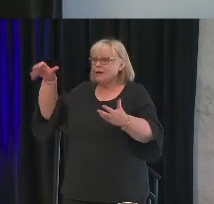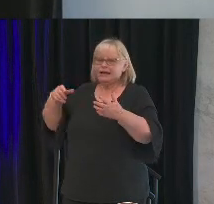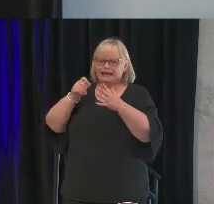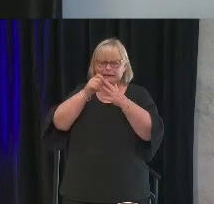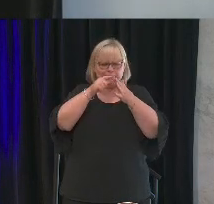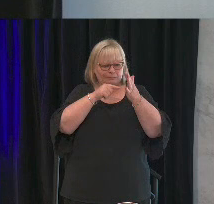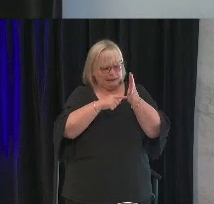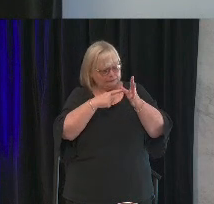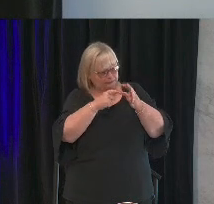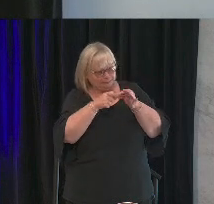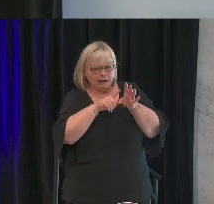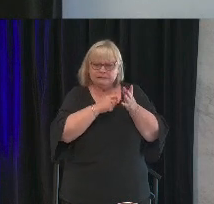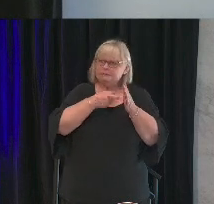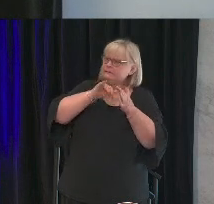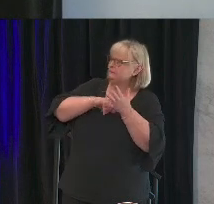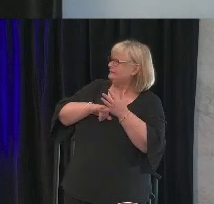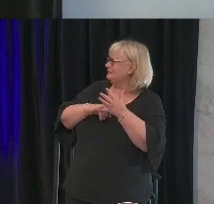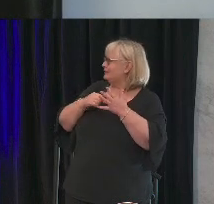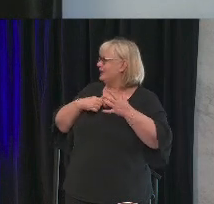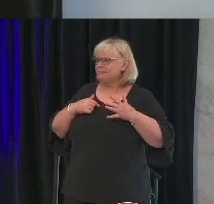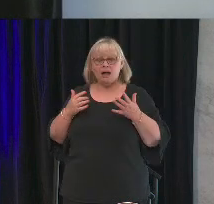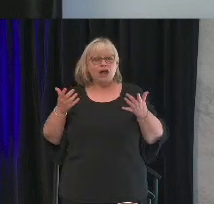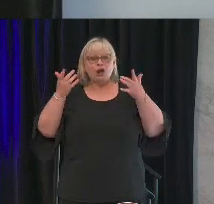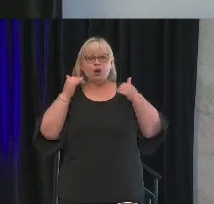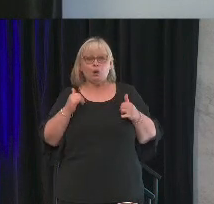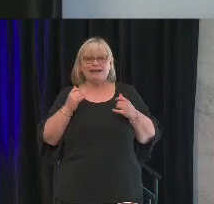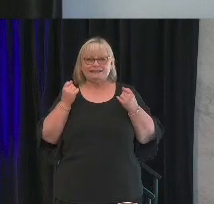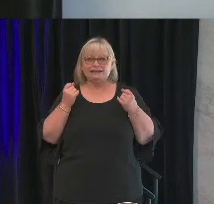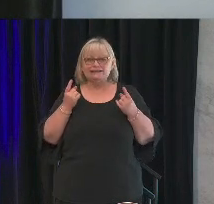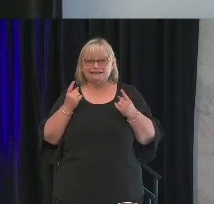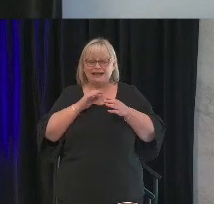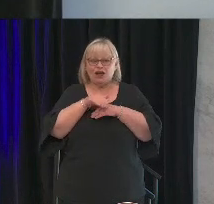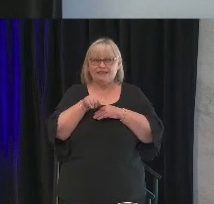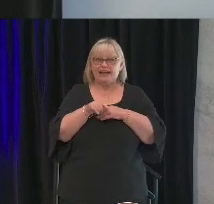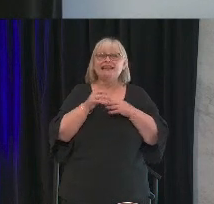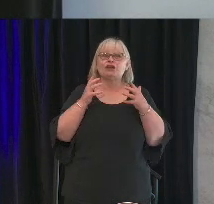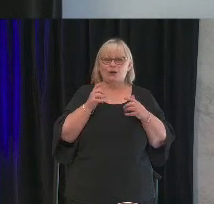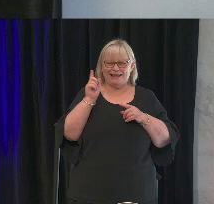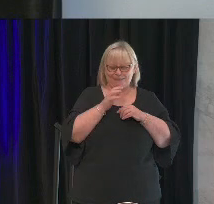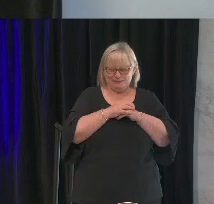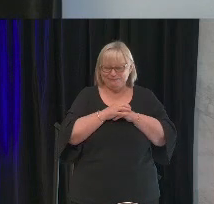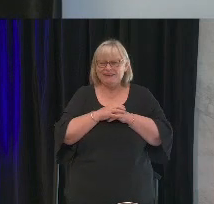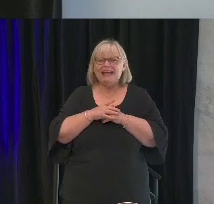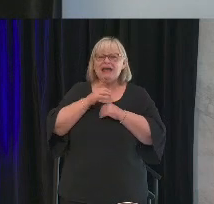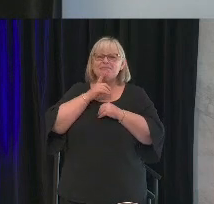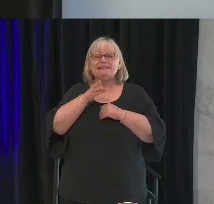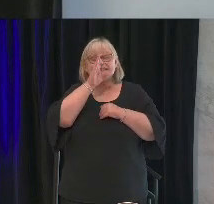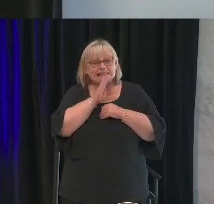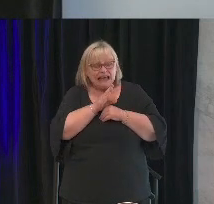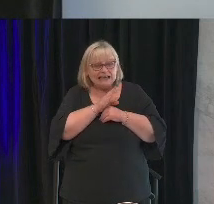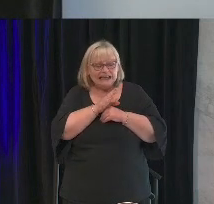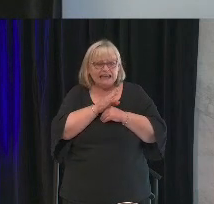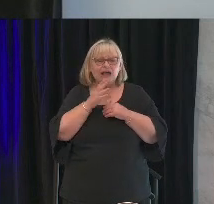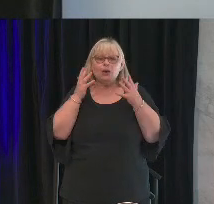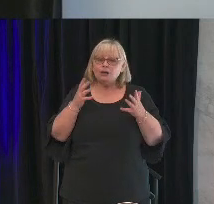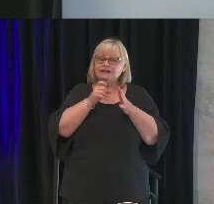year. My lawyer's understanding of petabyte is an enormous amount. But the reality is, the sad reality is, that a fair bit of